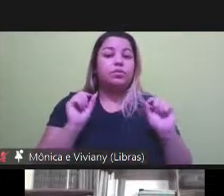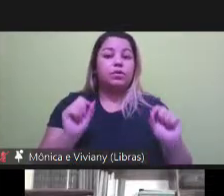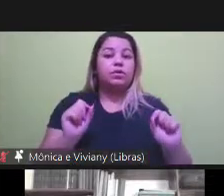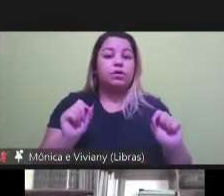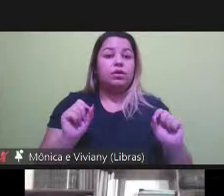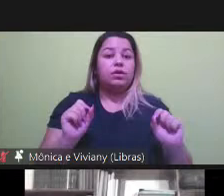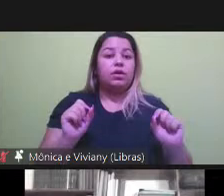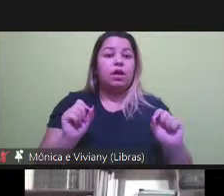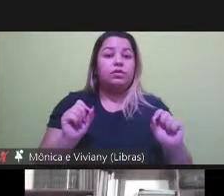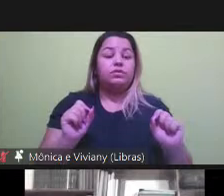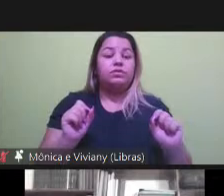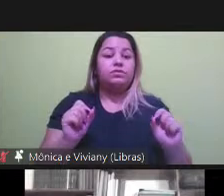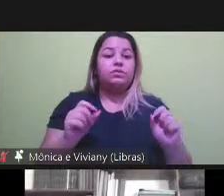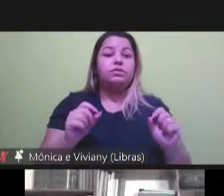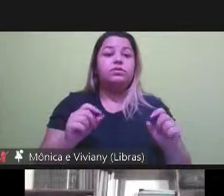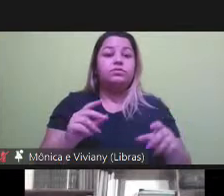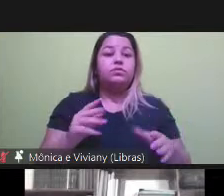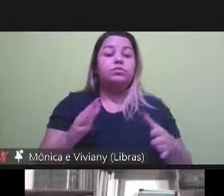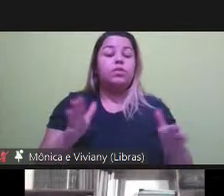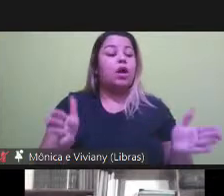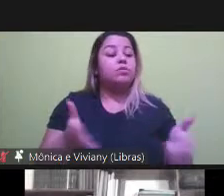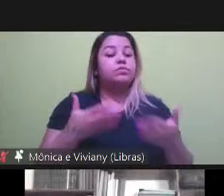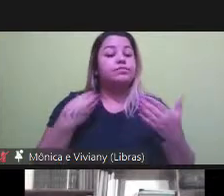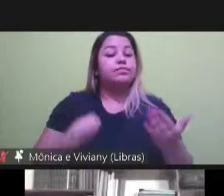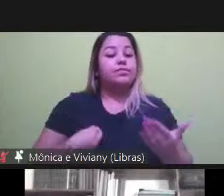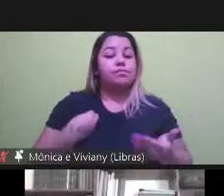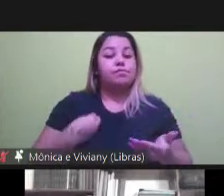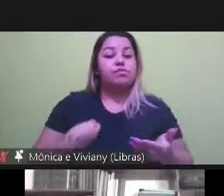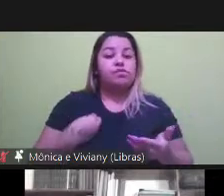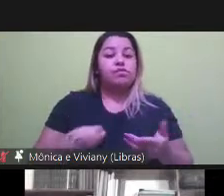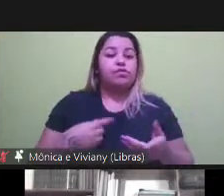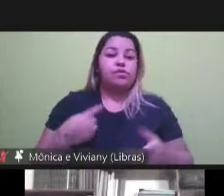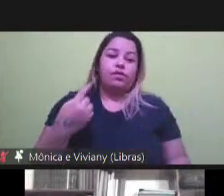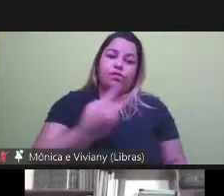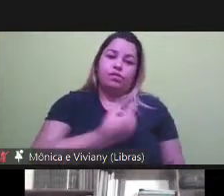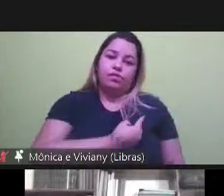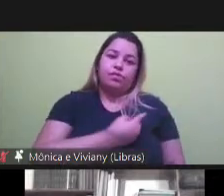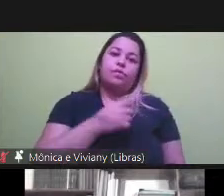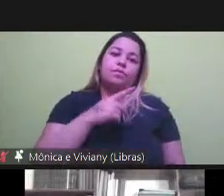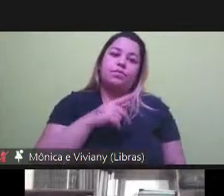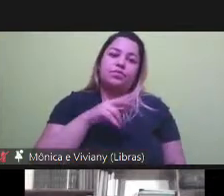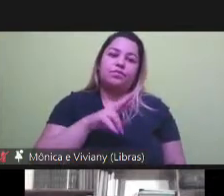that were related to lifestyle. One program